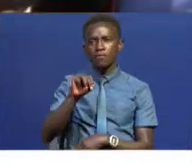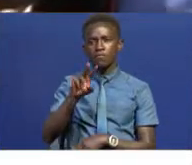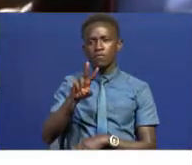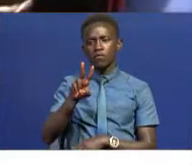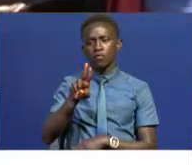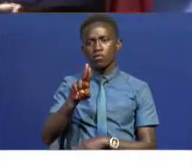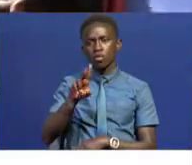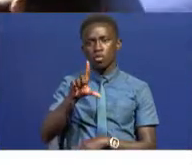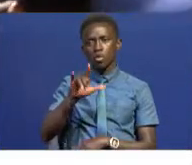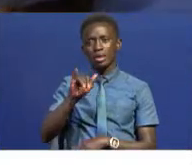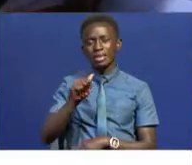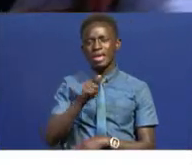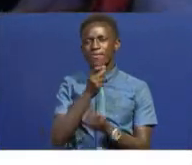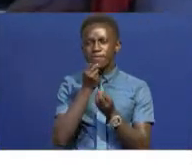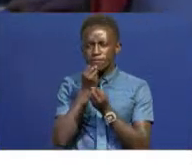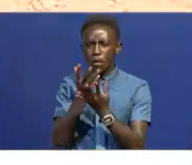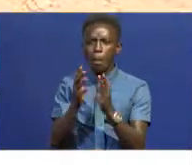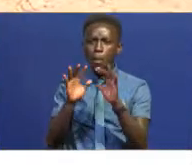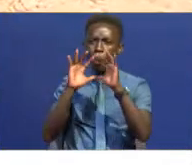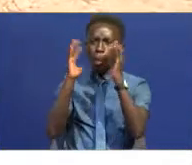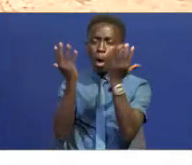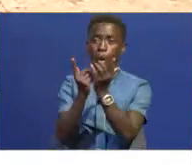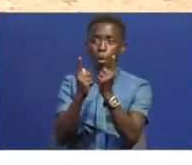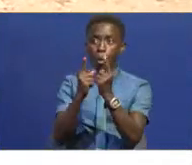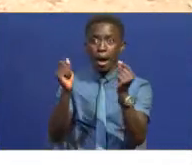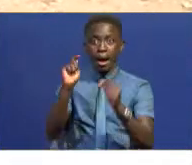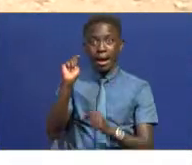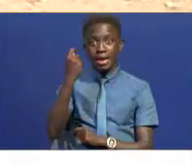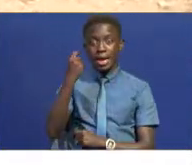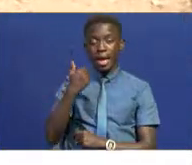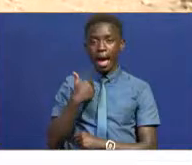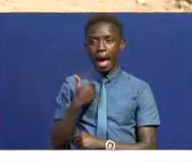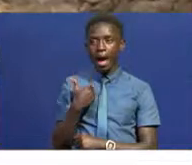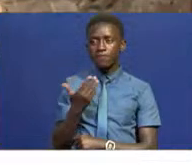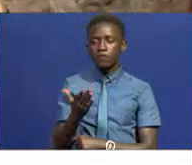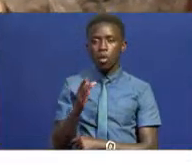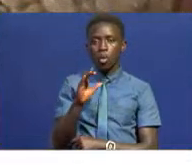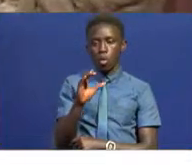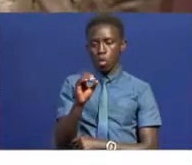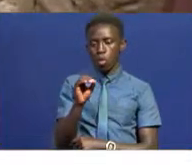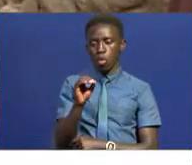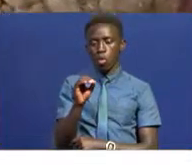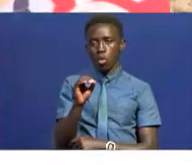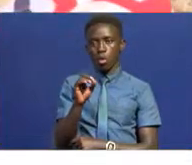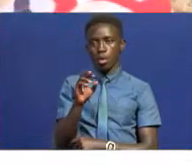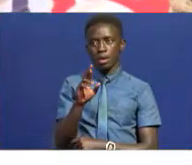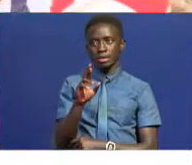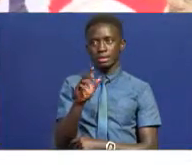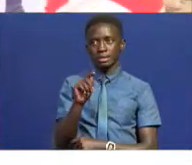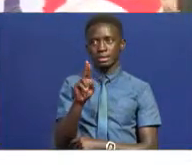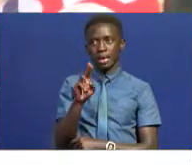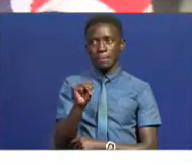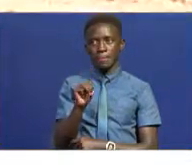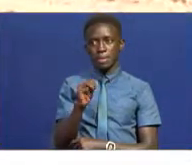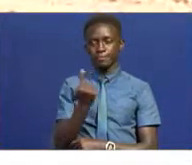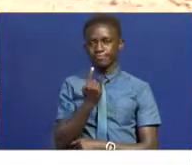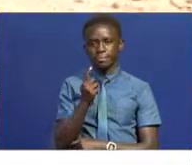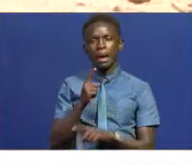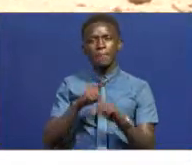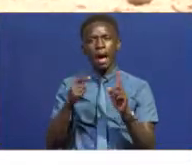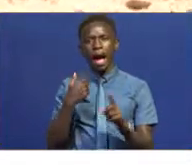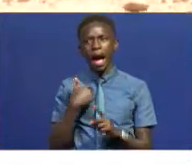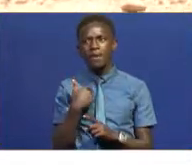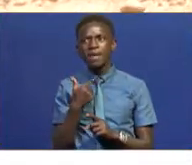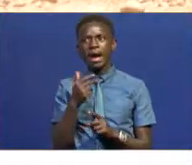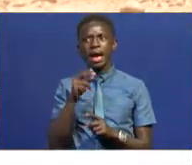the world that Kenya has this rare earth called coltan. But it's not only coltan, we have also niobium and others. So